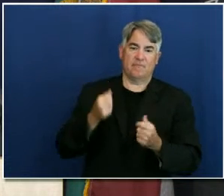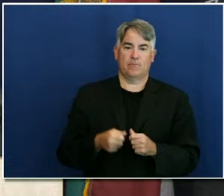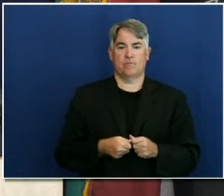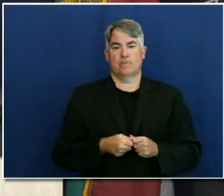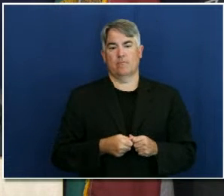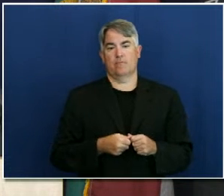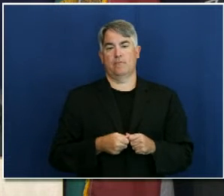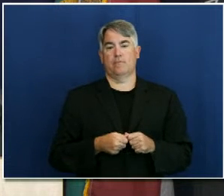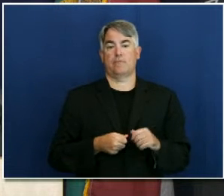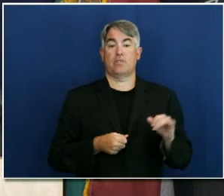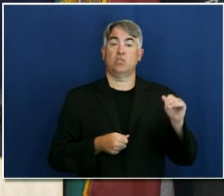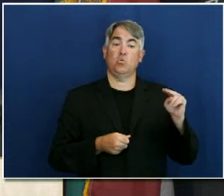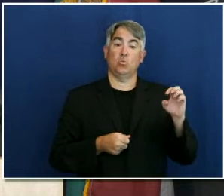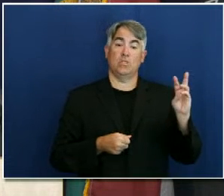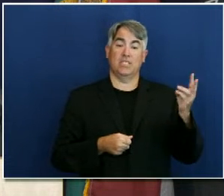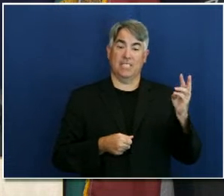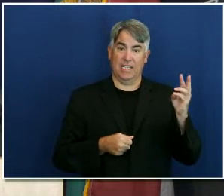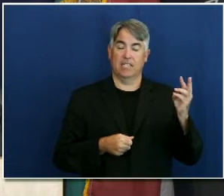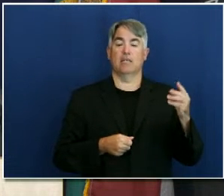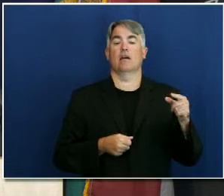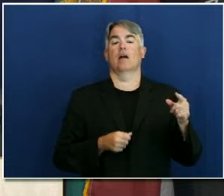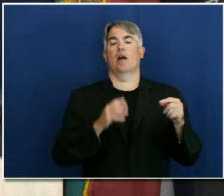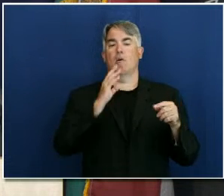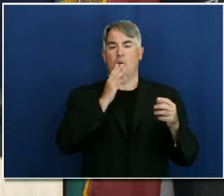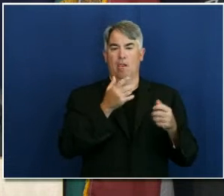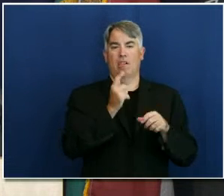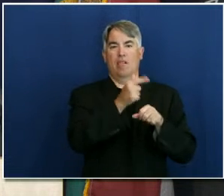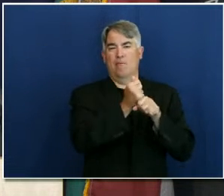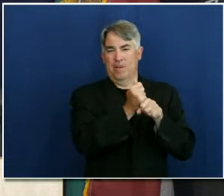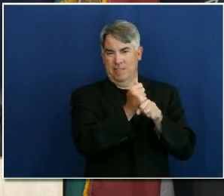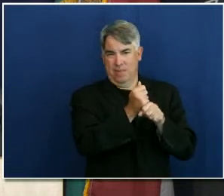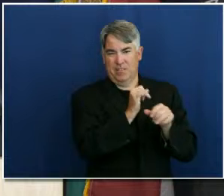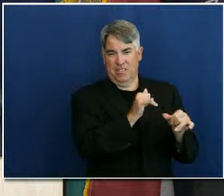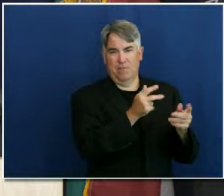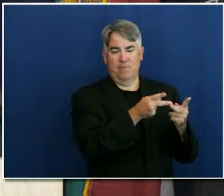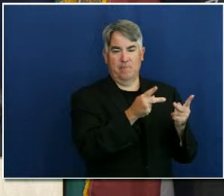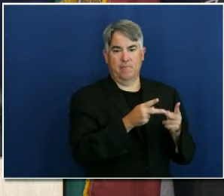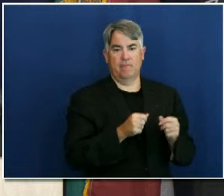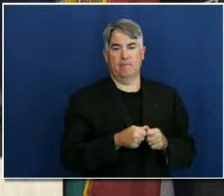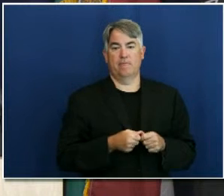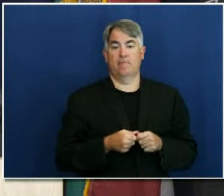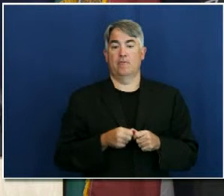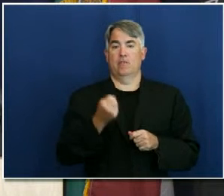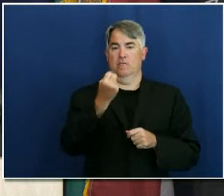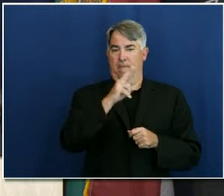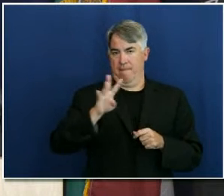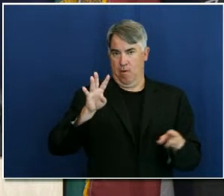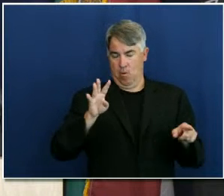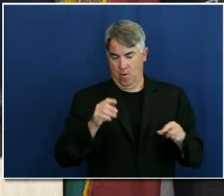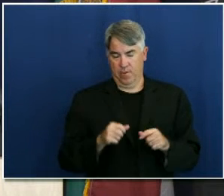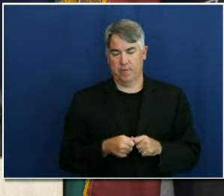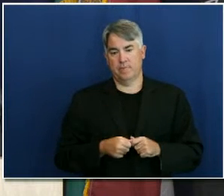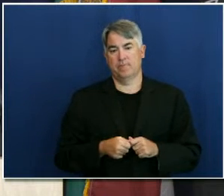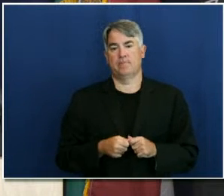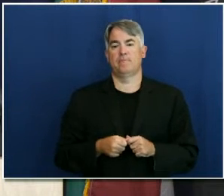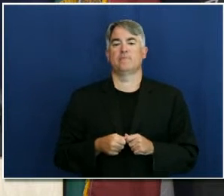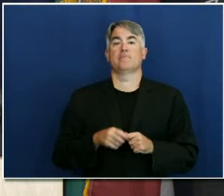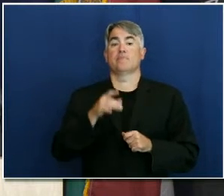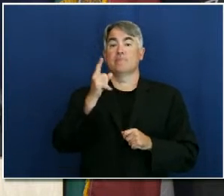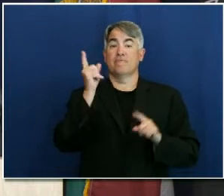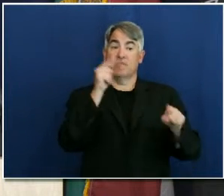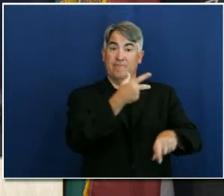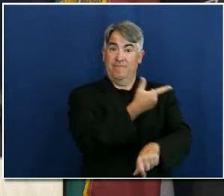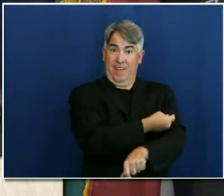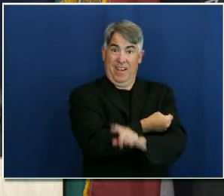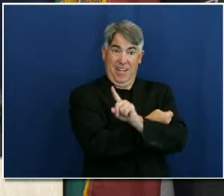Again, it will take place at Petco Park's Gallagher Square from noon to 4 p.m. Anyone can come to get vaccinated, and then those with